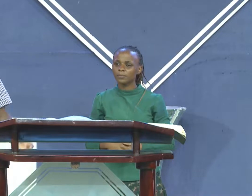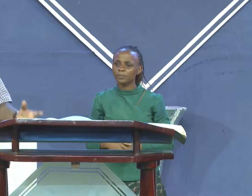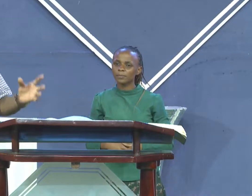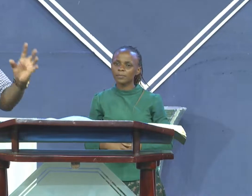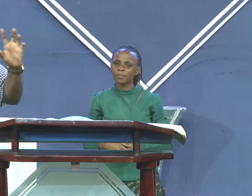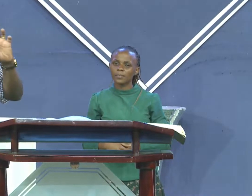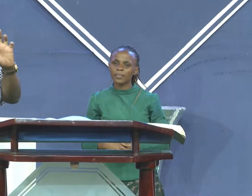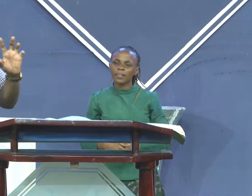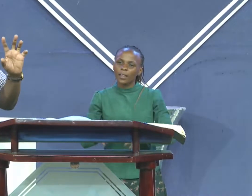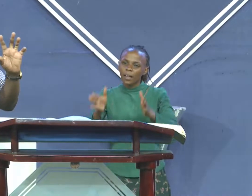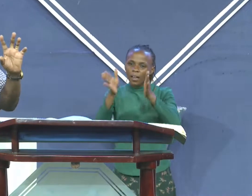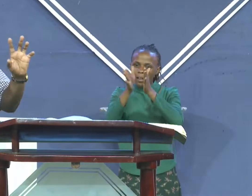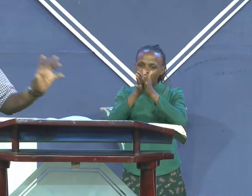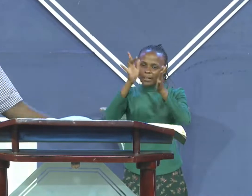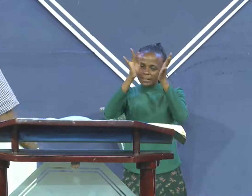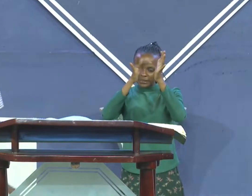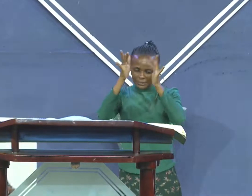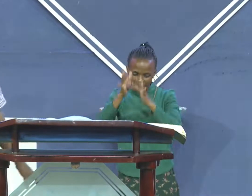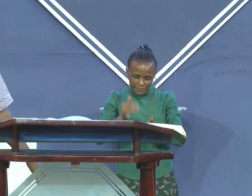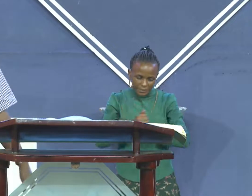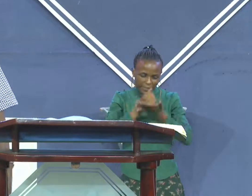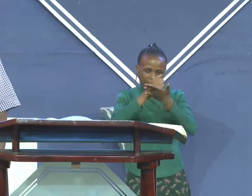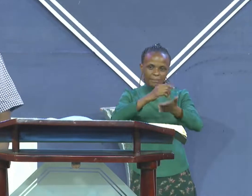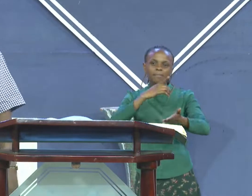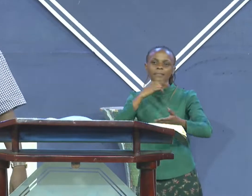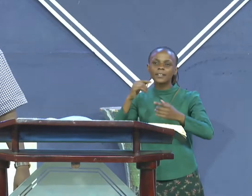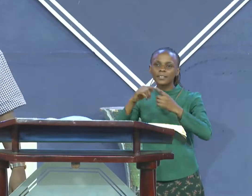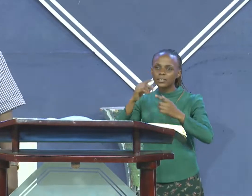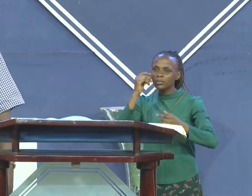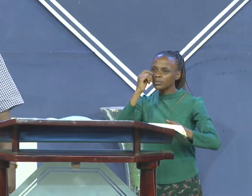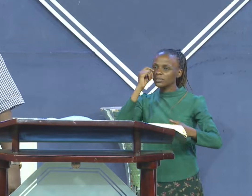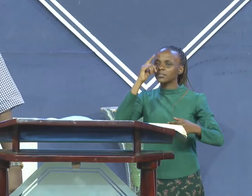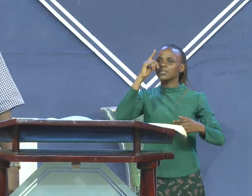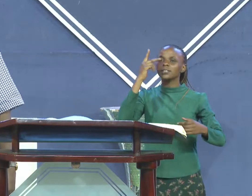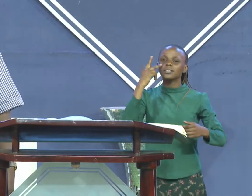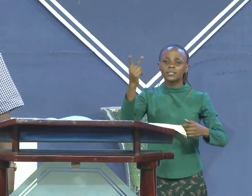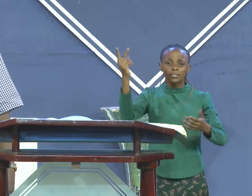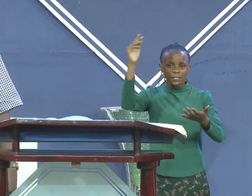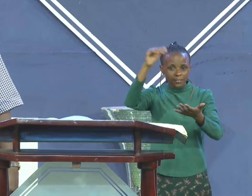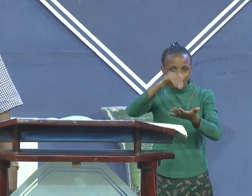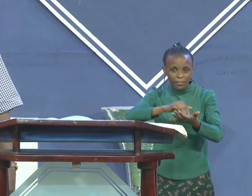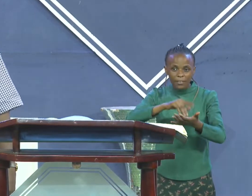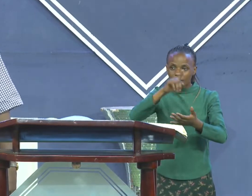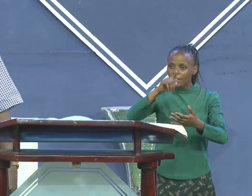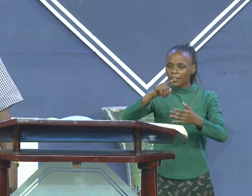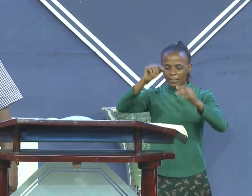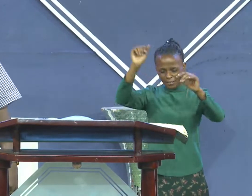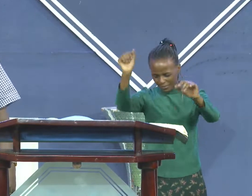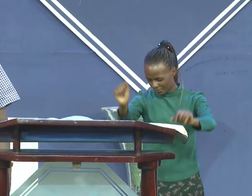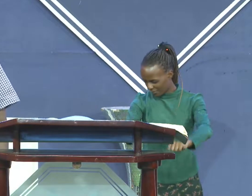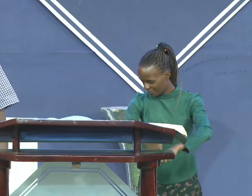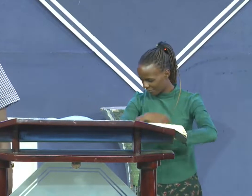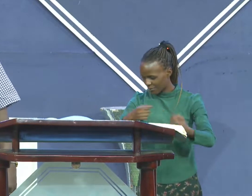And Jesus helped him to see. You can't imagine how he